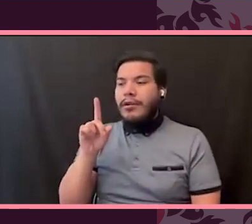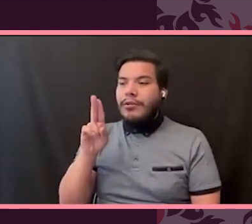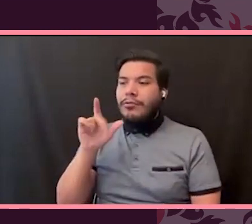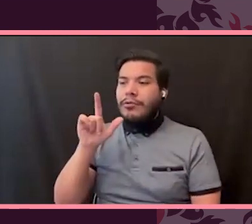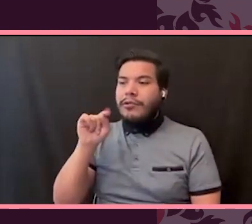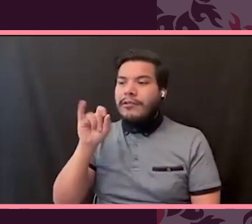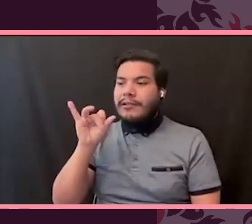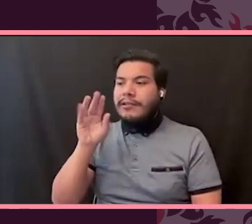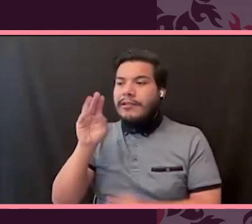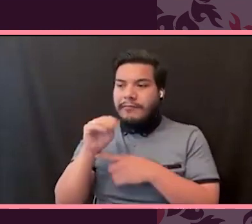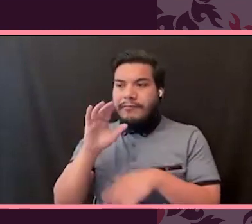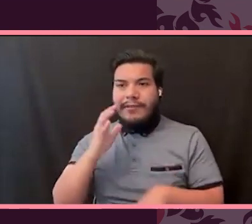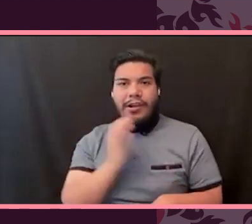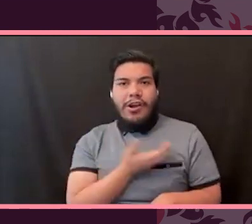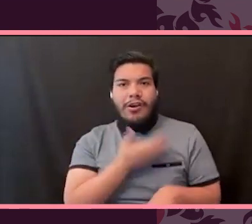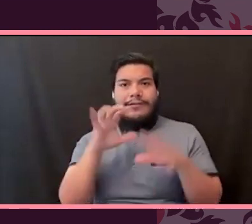That